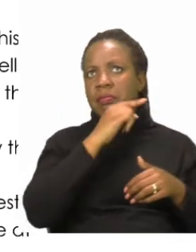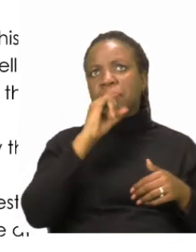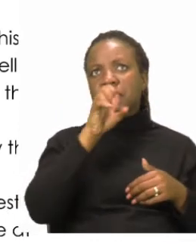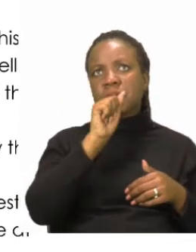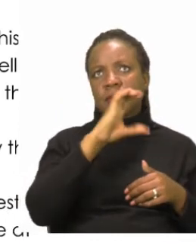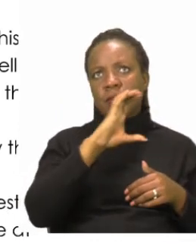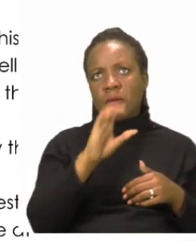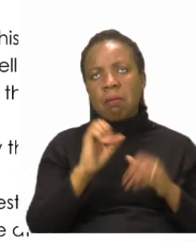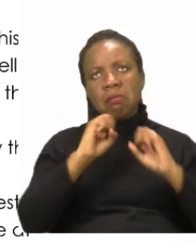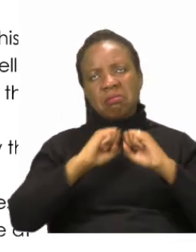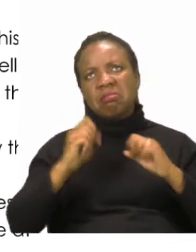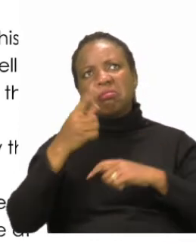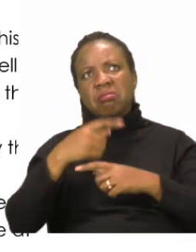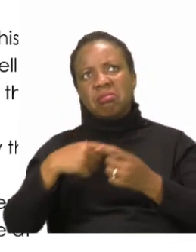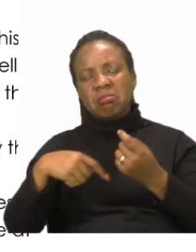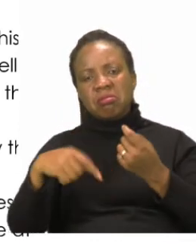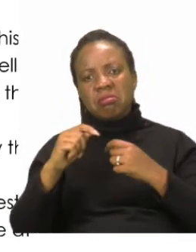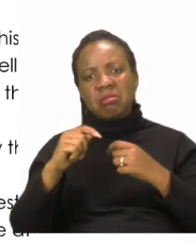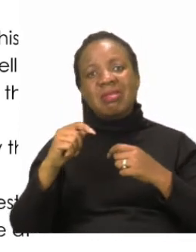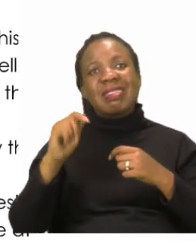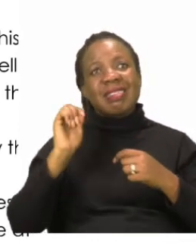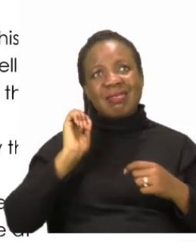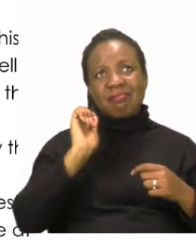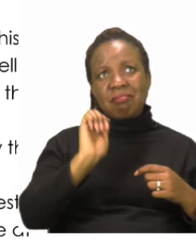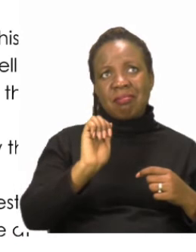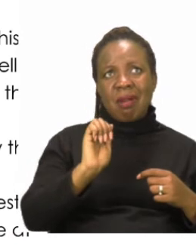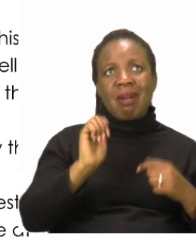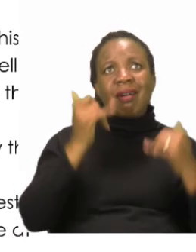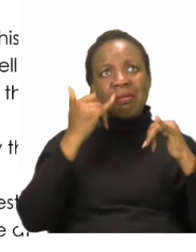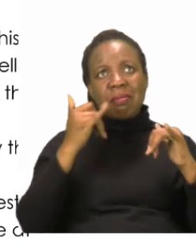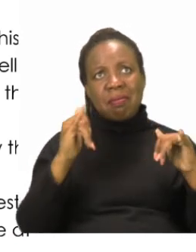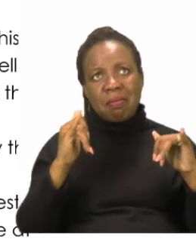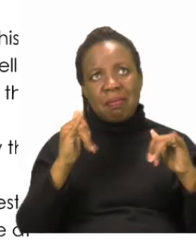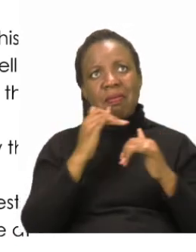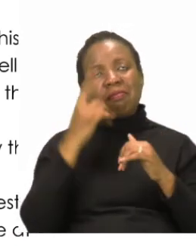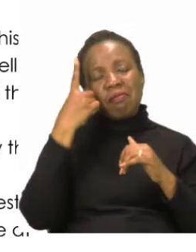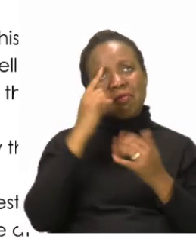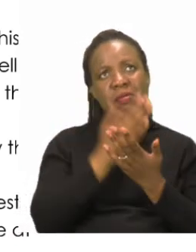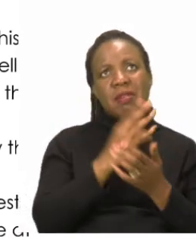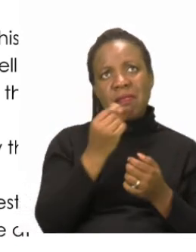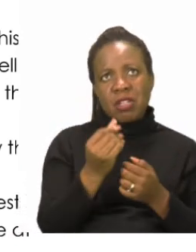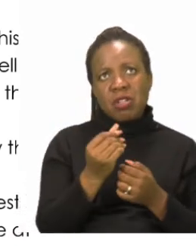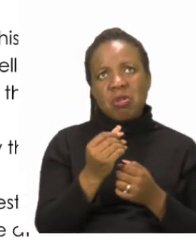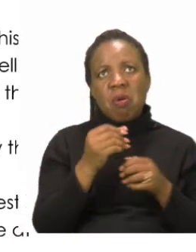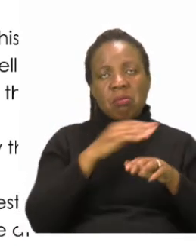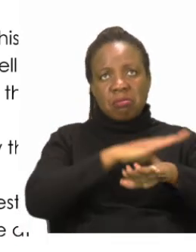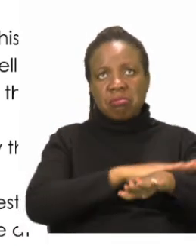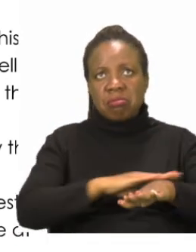the market, he met a strange traveler who wanted to buy his cow for some magical